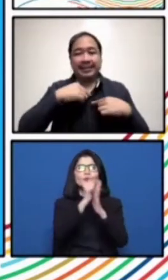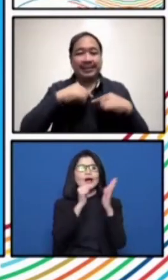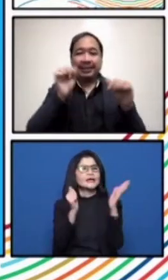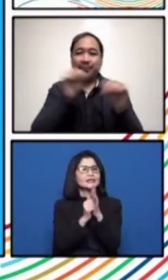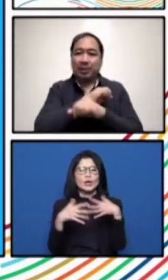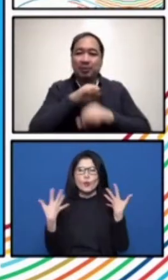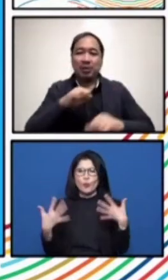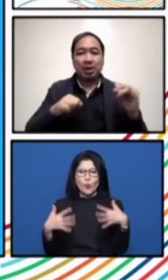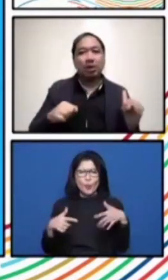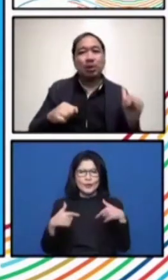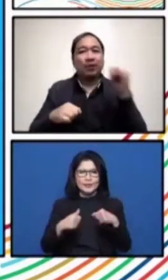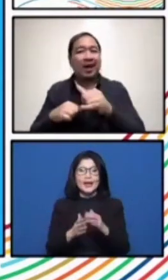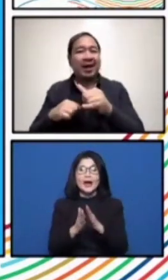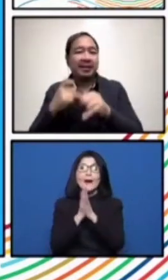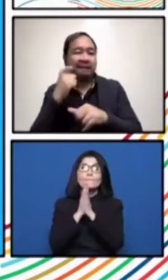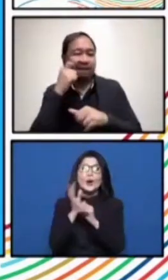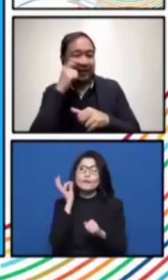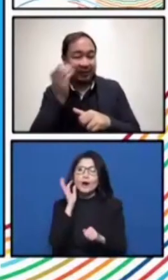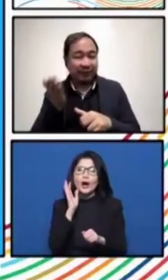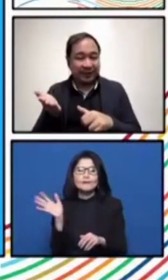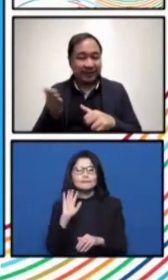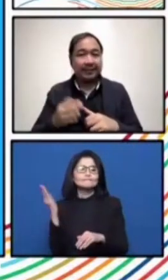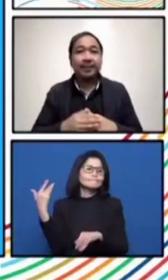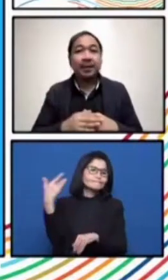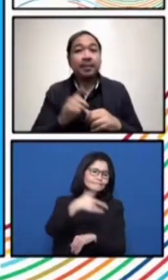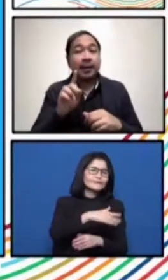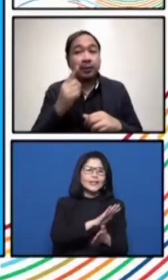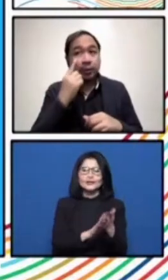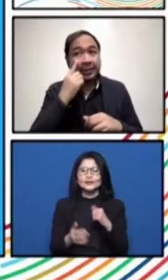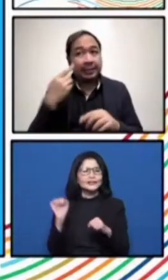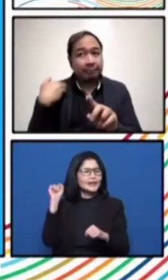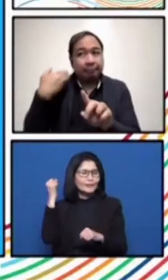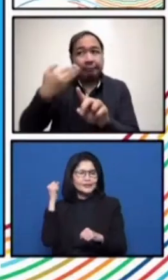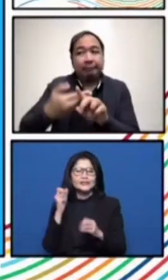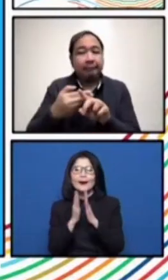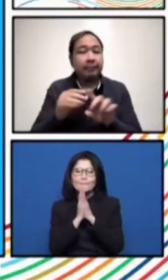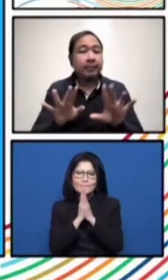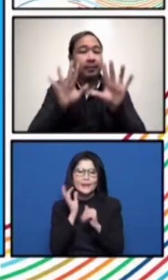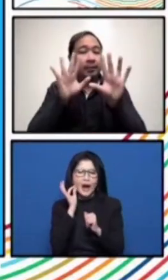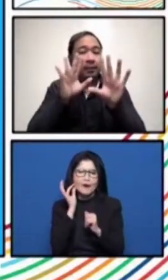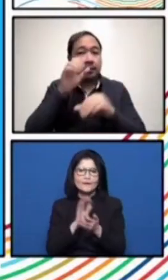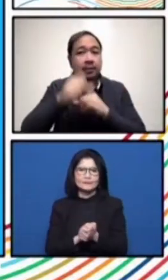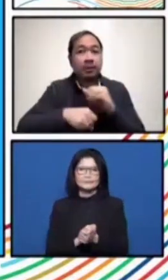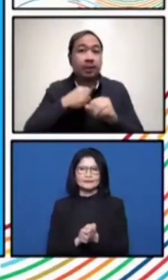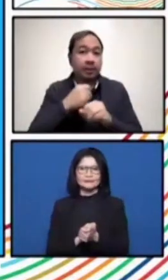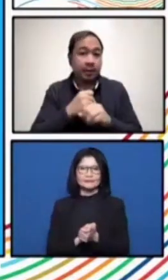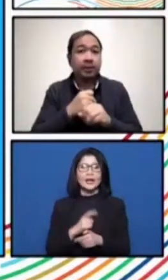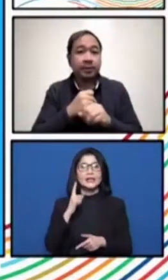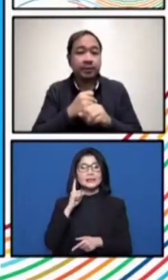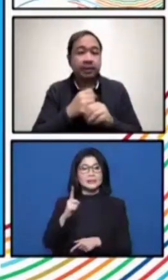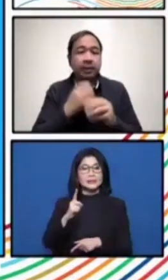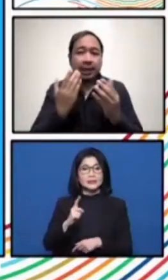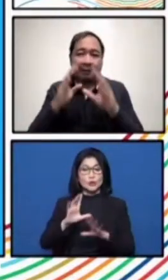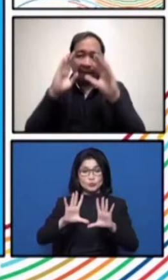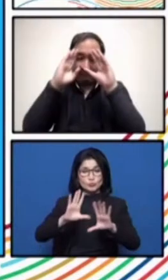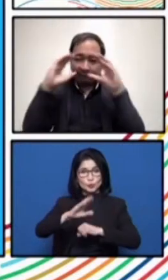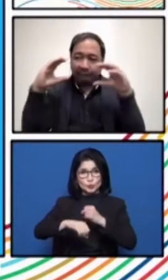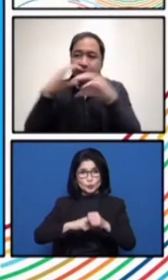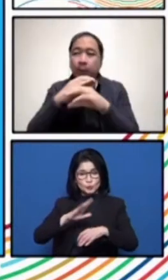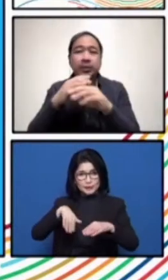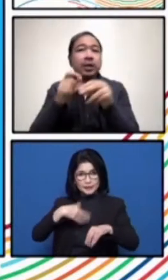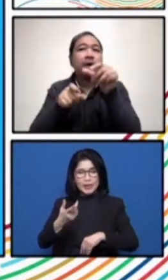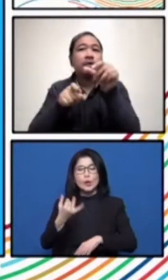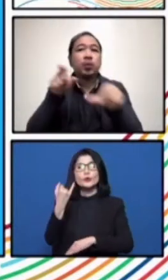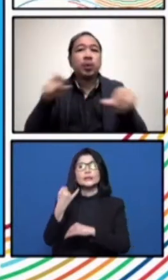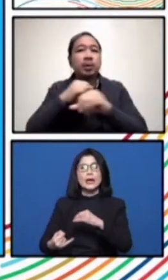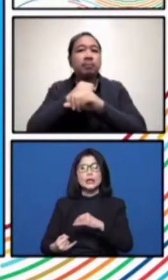so indeed I think we have seen in in the last decade a greater attention to social protection for person with